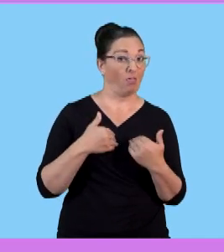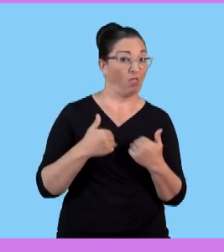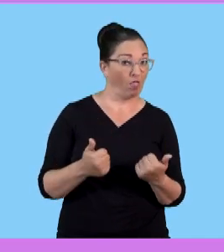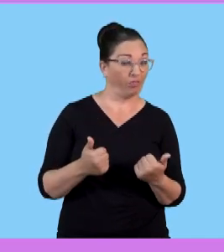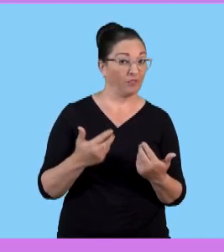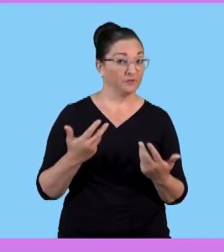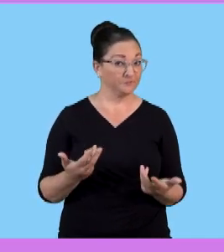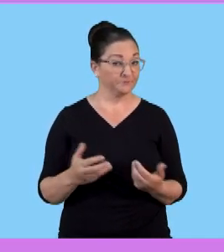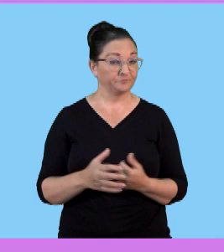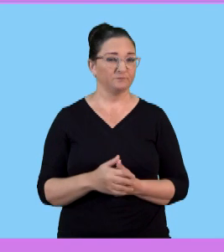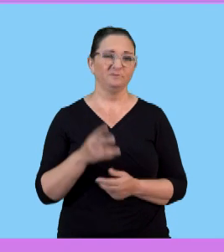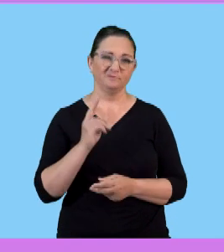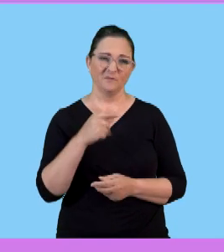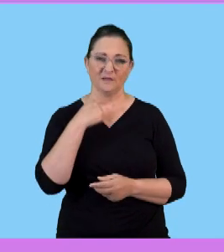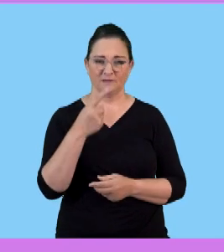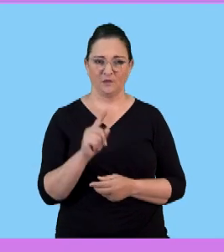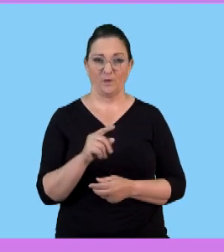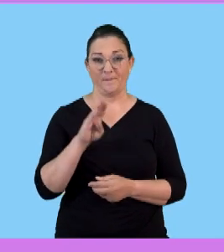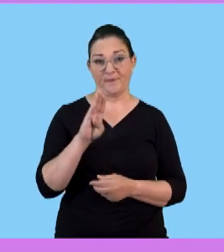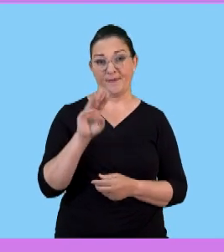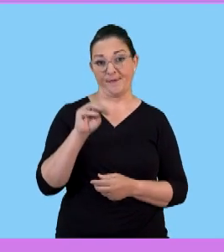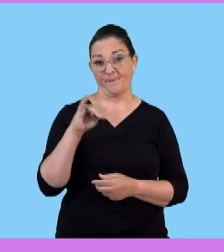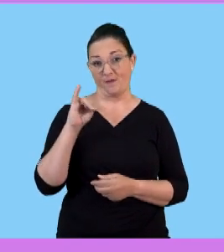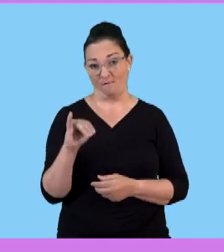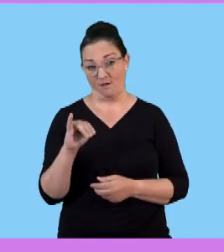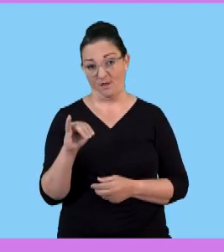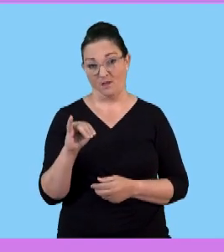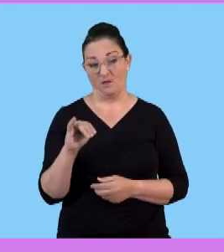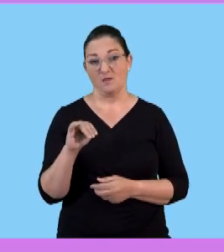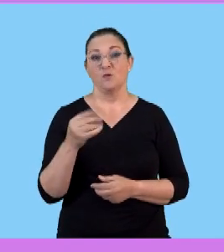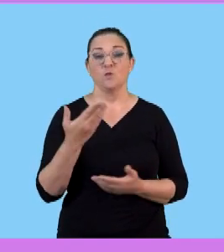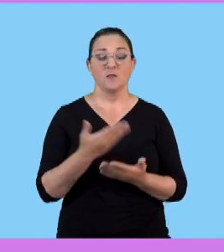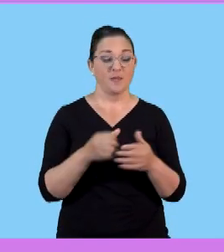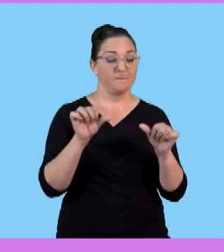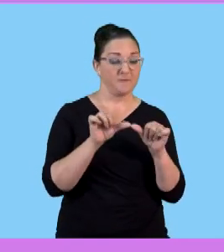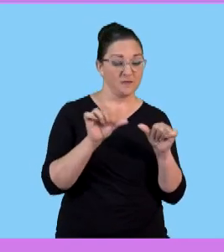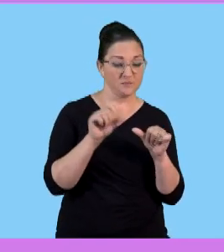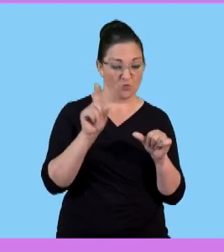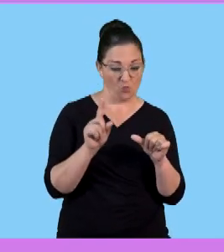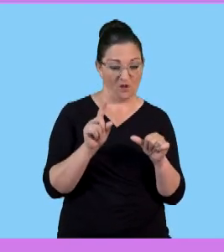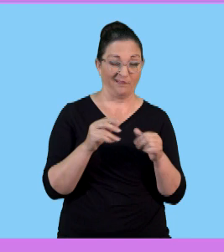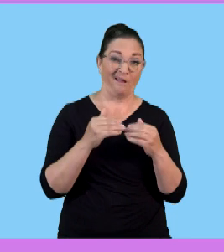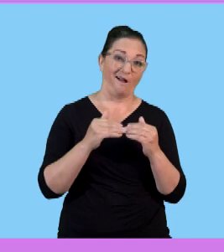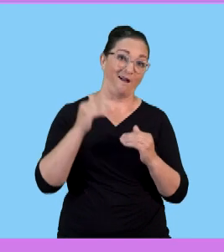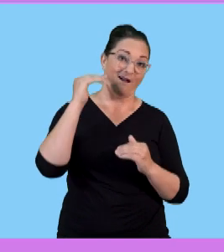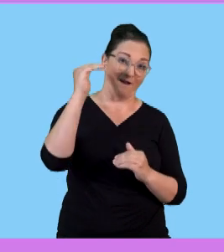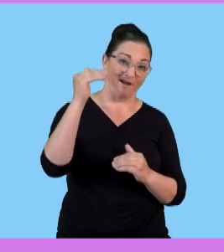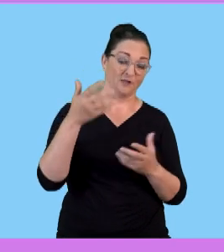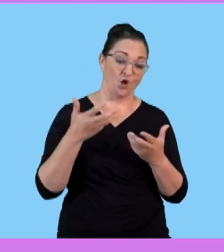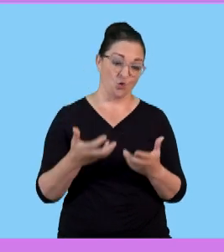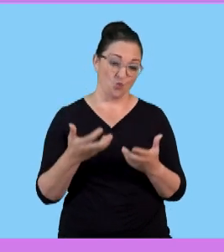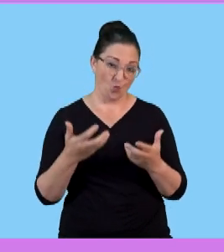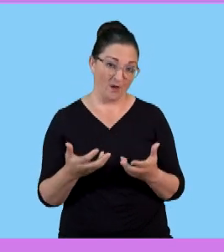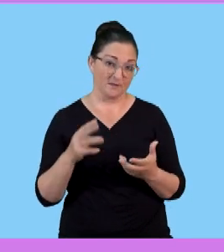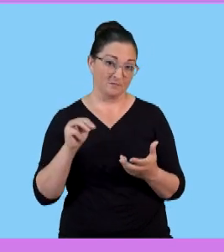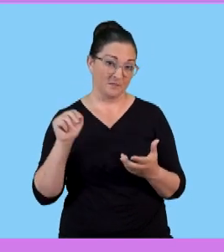healthy. Now let me quickly go through the definition again. We are saying BMI is a measure that uses height